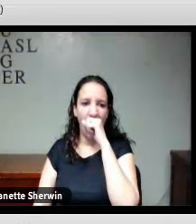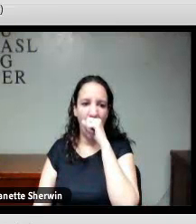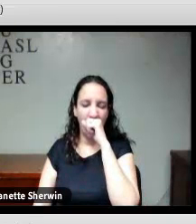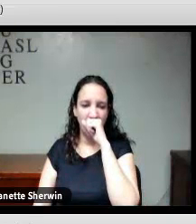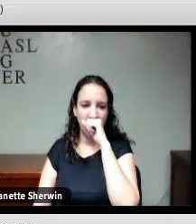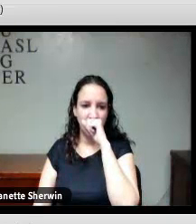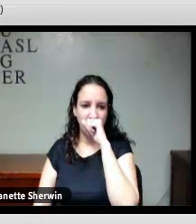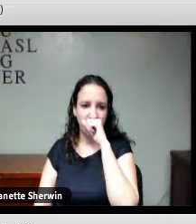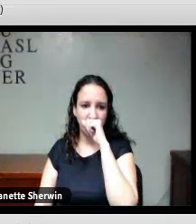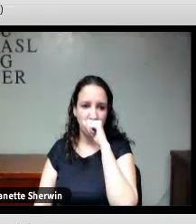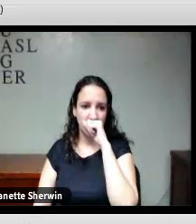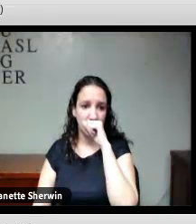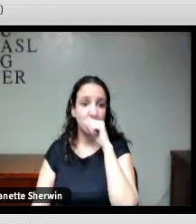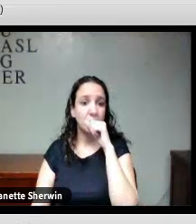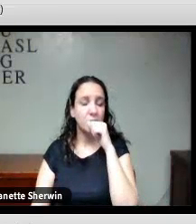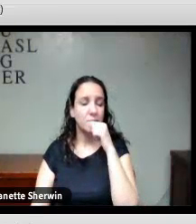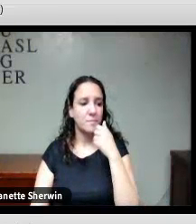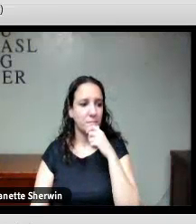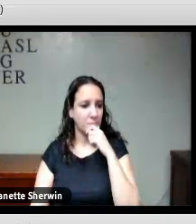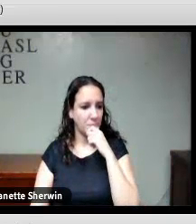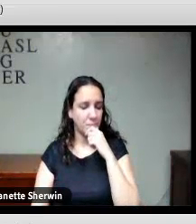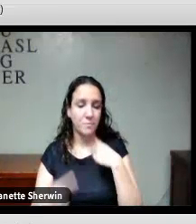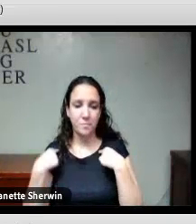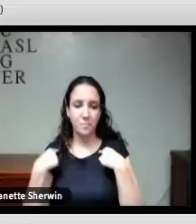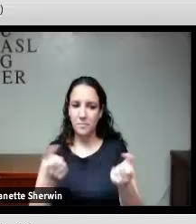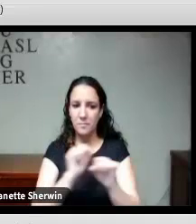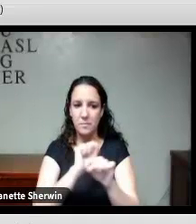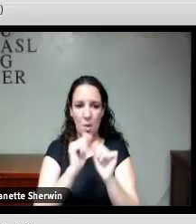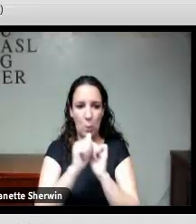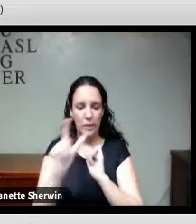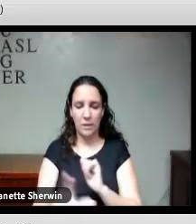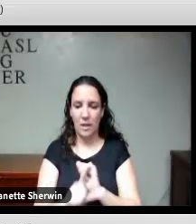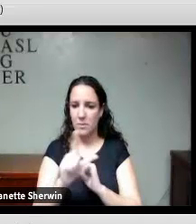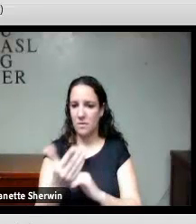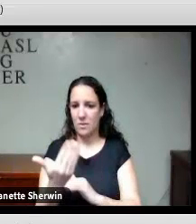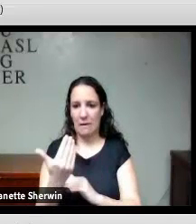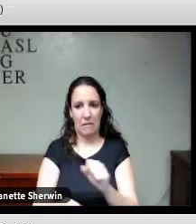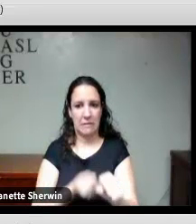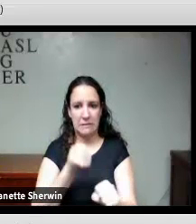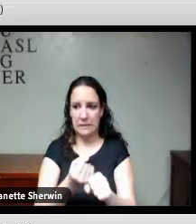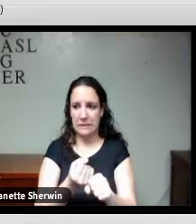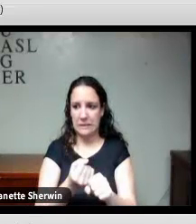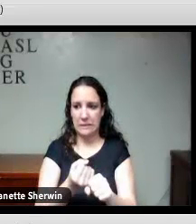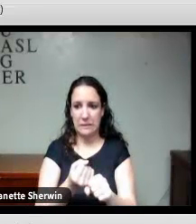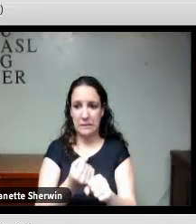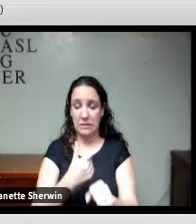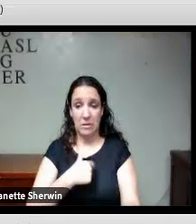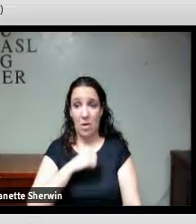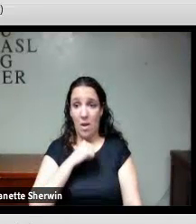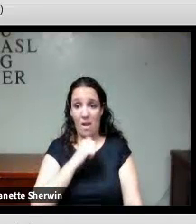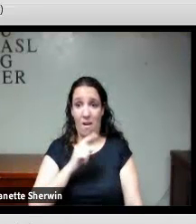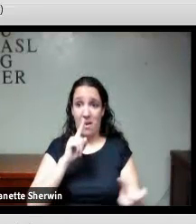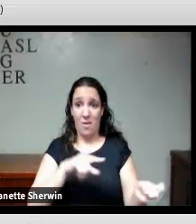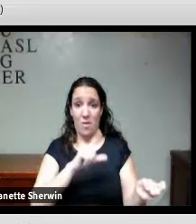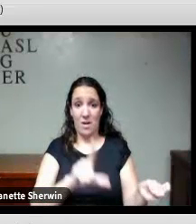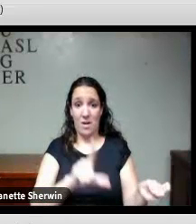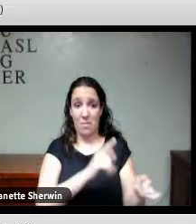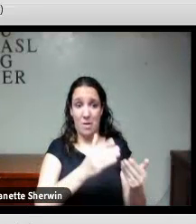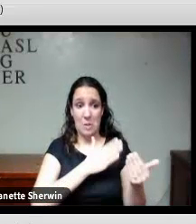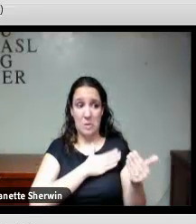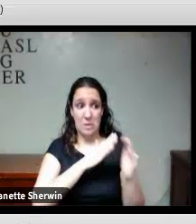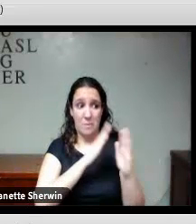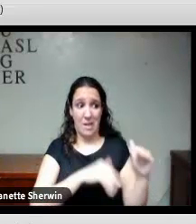in the last 15 years that I've been working with libraries. I've even had librarians tell me, I don't go to the library closest to my home because I don't feel